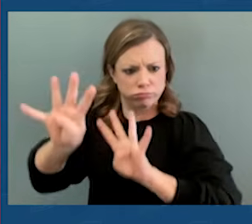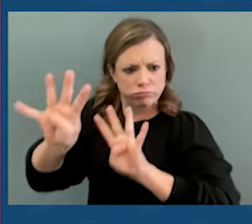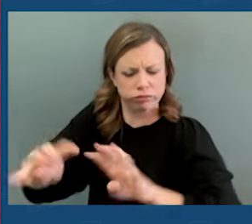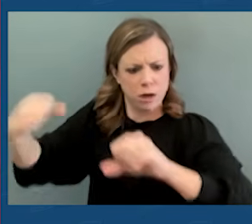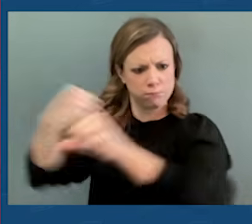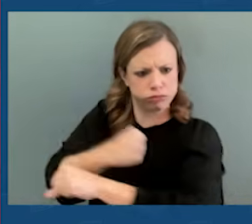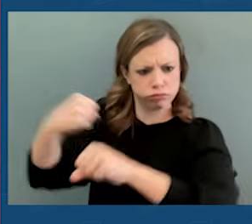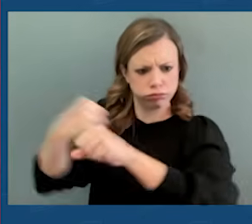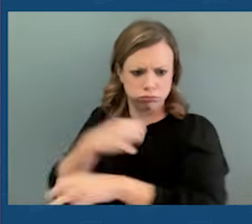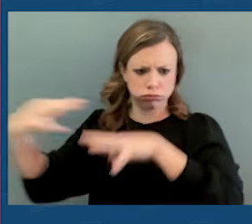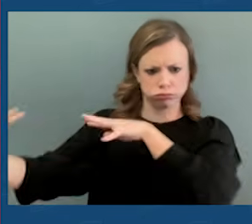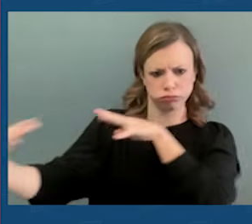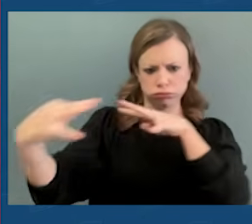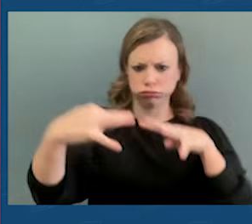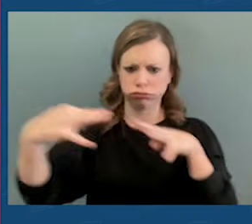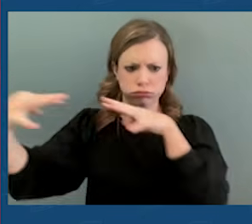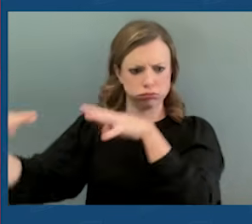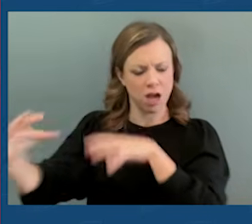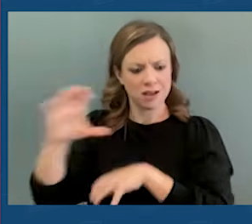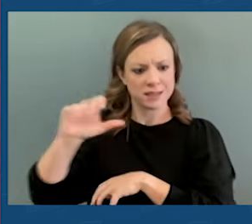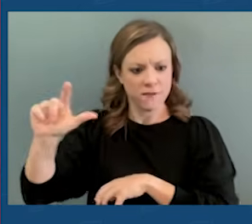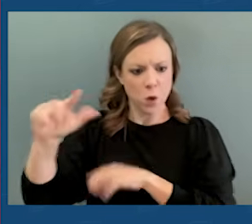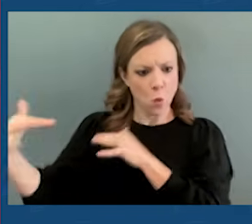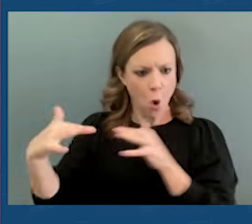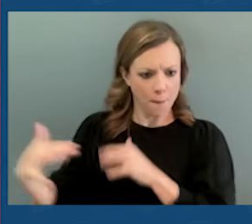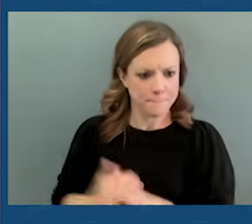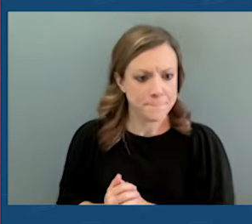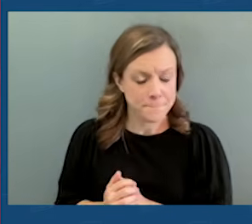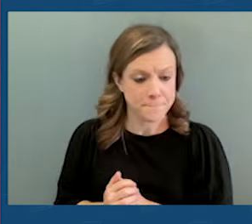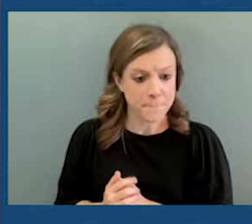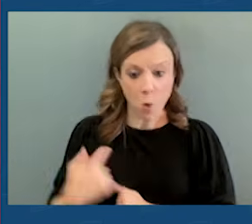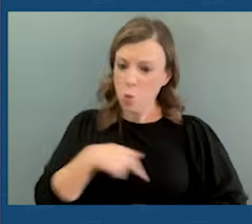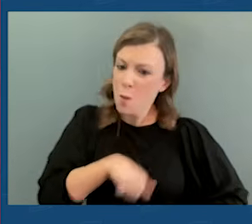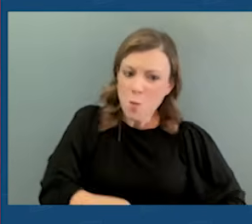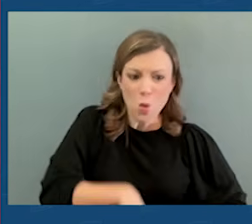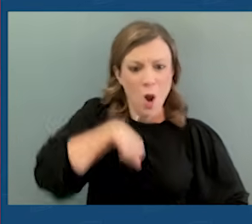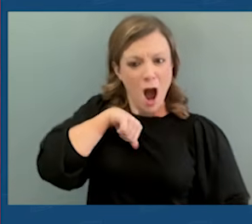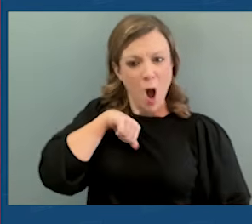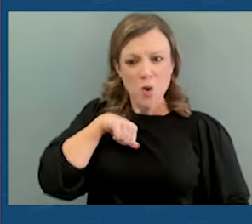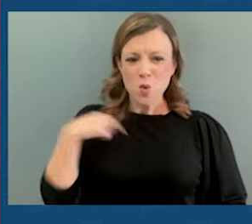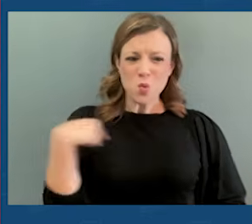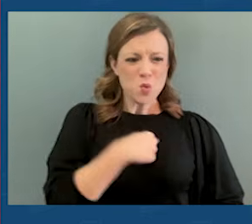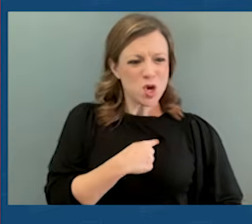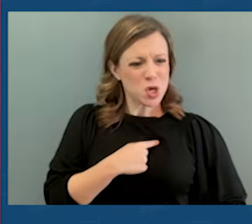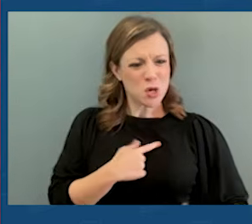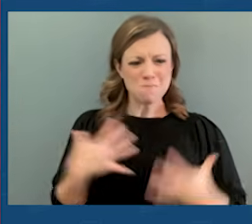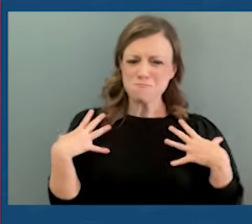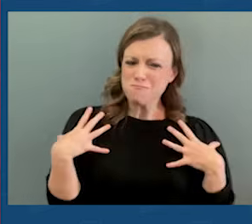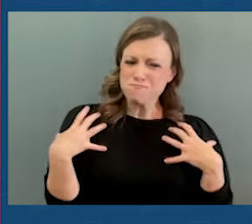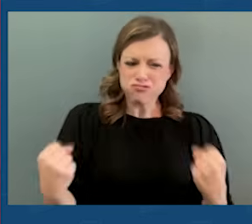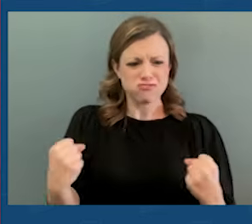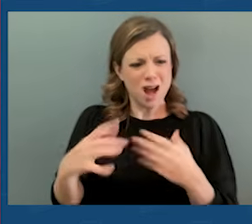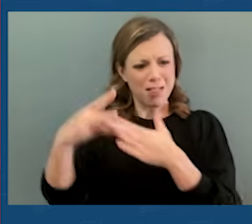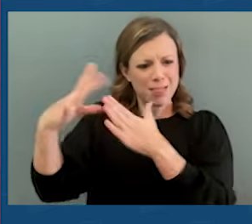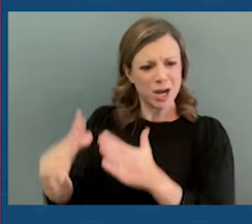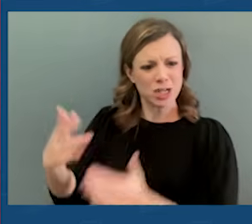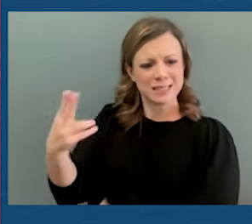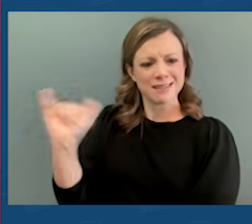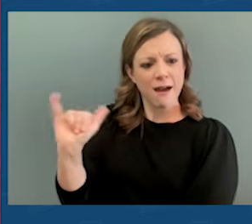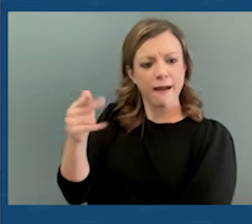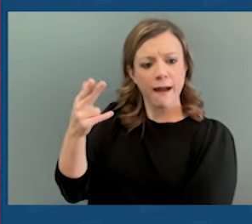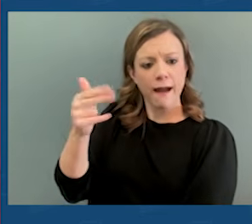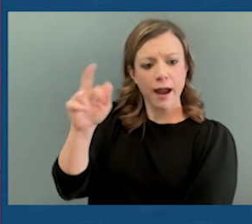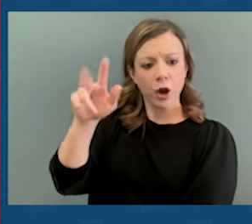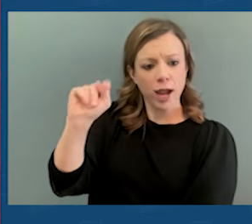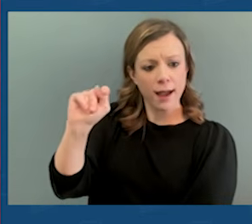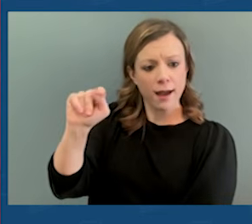of history in the Civil War. We're proud to be home of courageous leaders like Harriet Tubman,